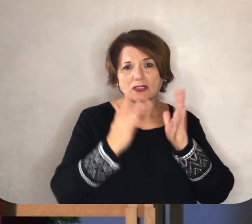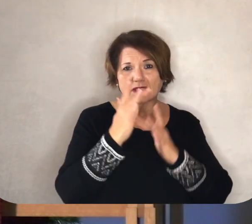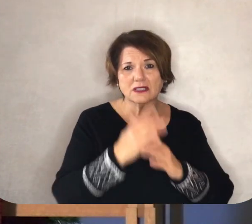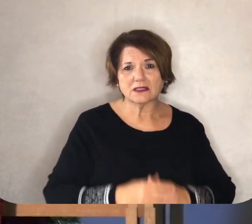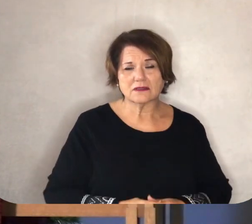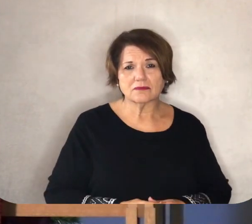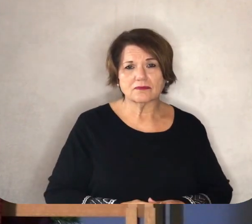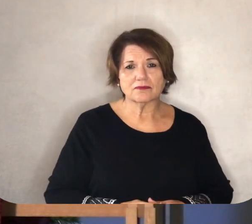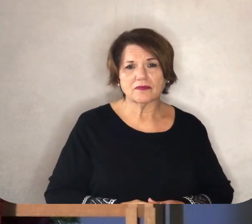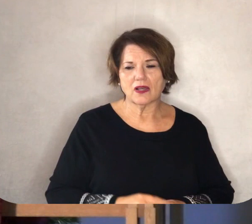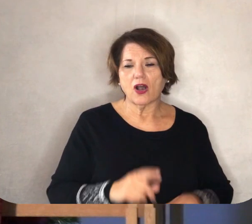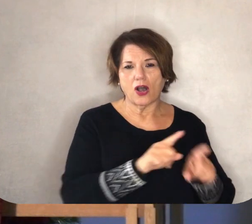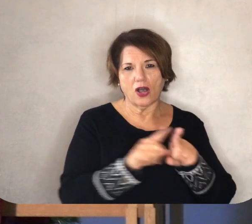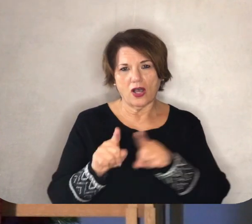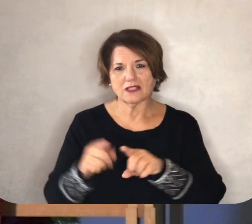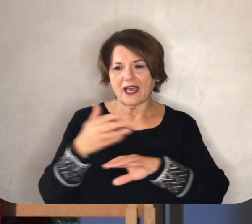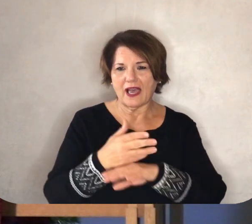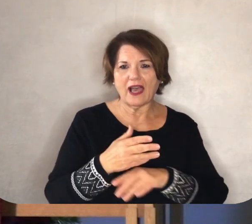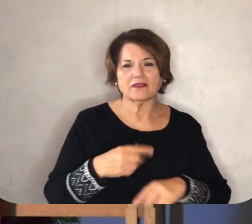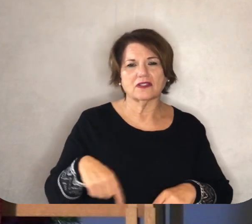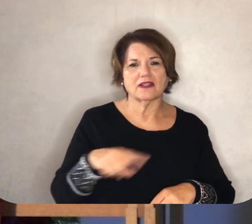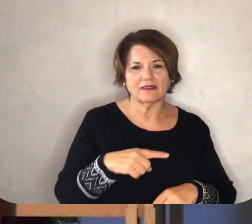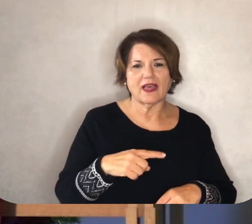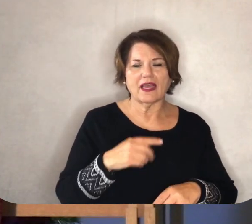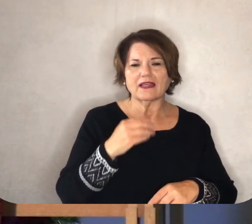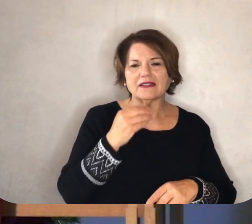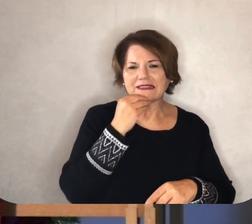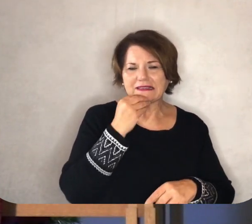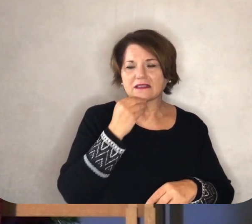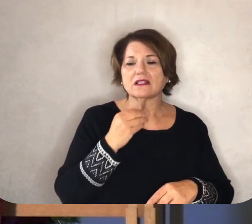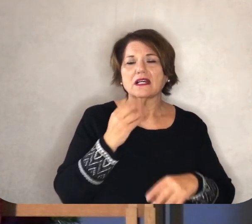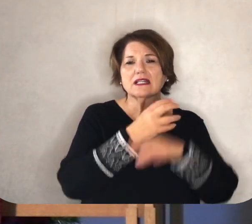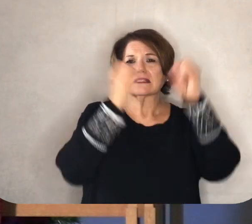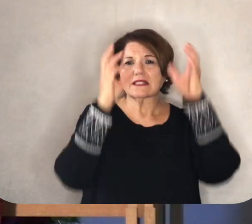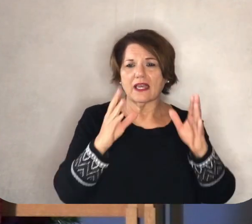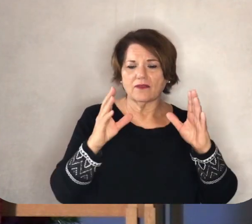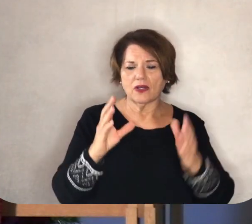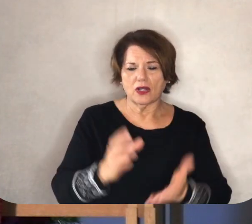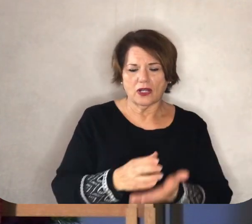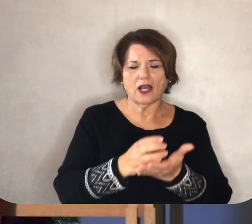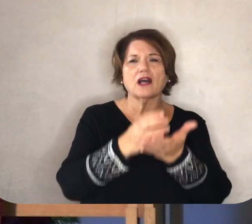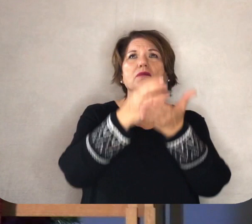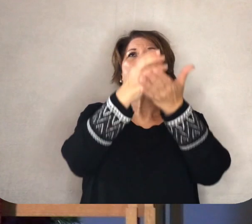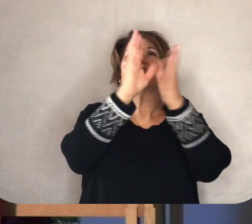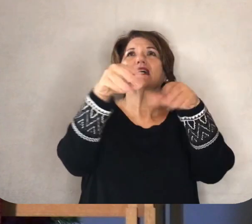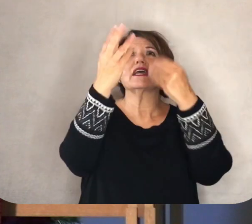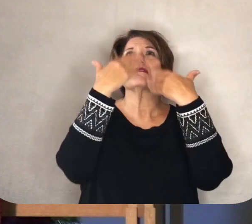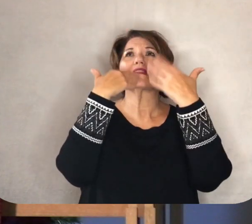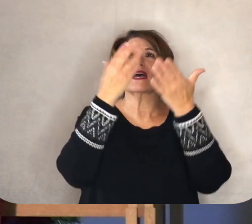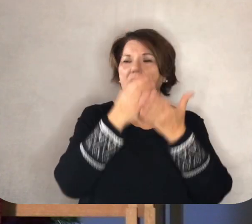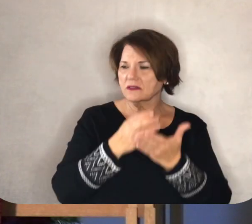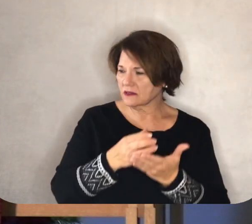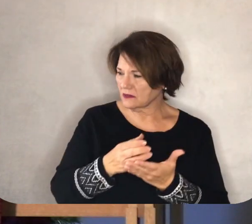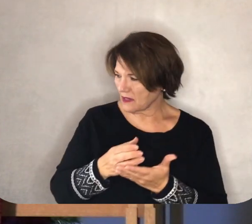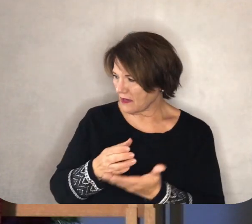And then, the same way, after they'd eaten, our Savior also took the cup. And after he had given thanks, he gave it to them, and he said, "This